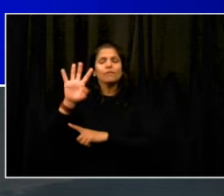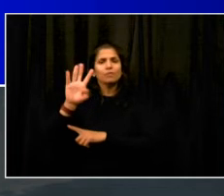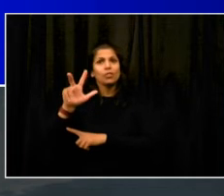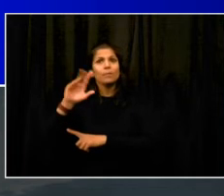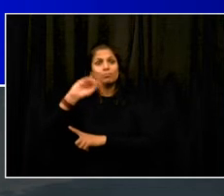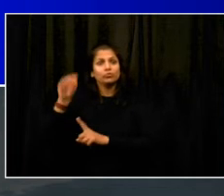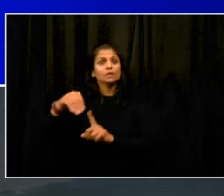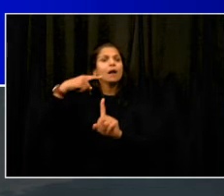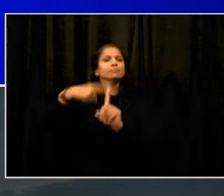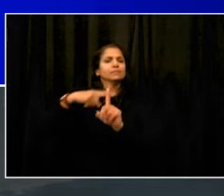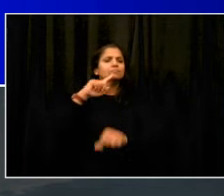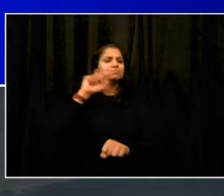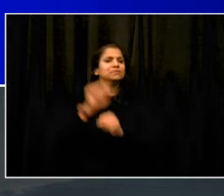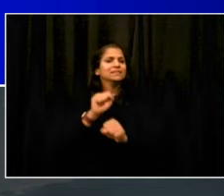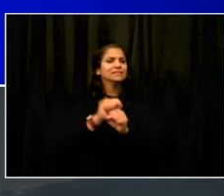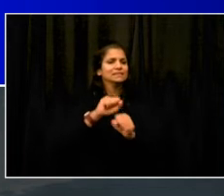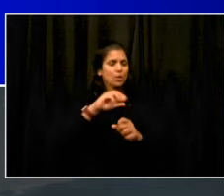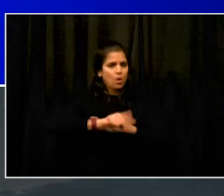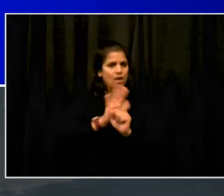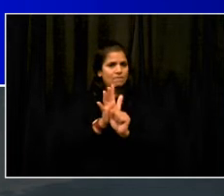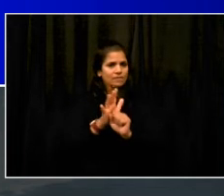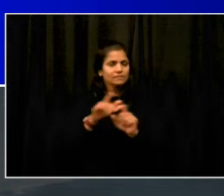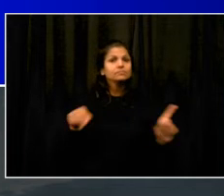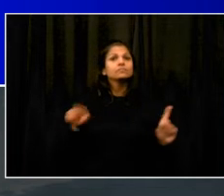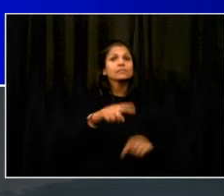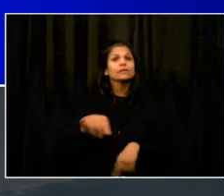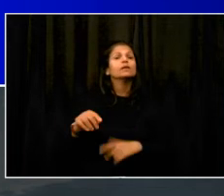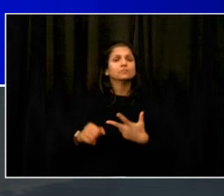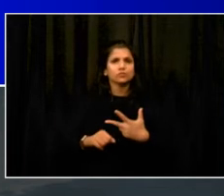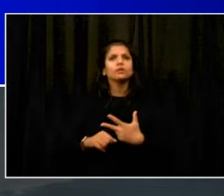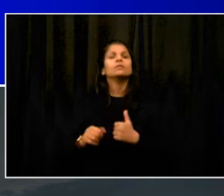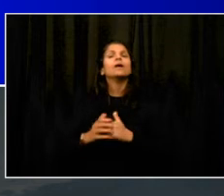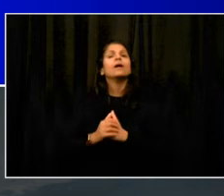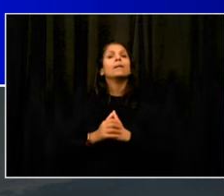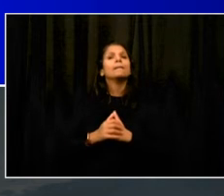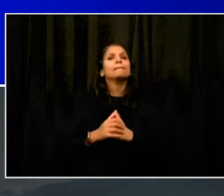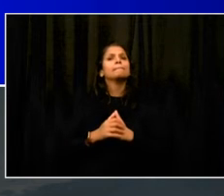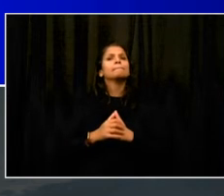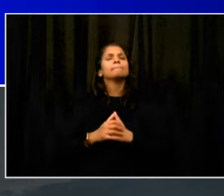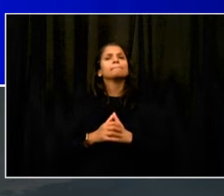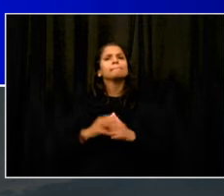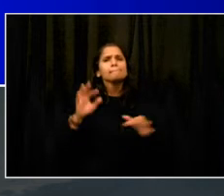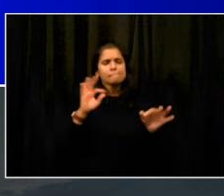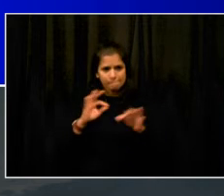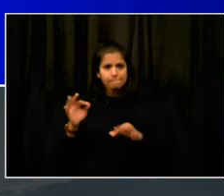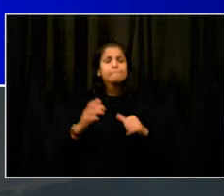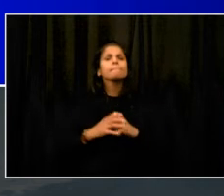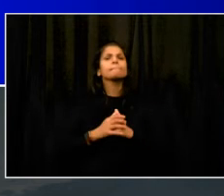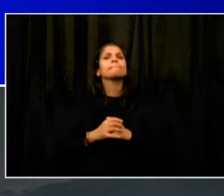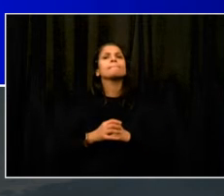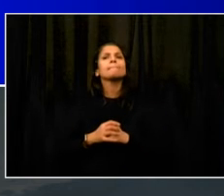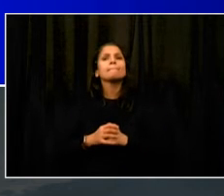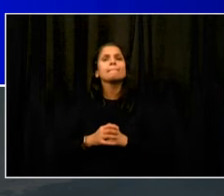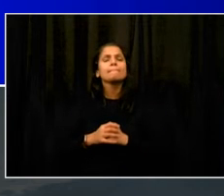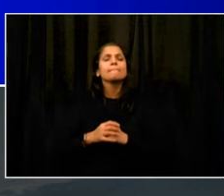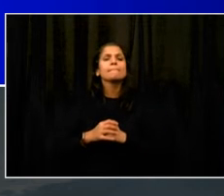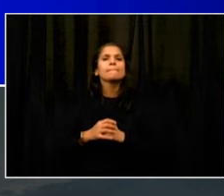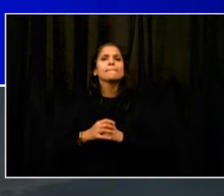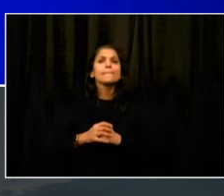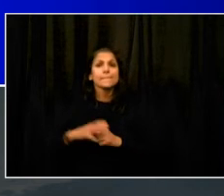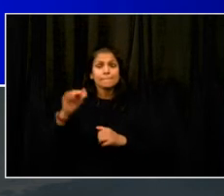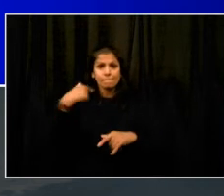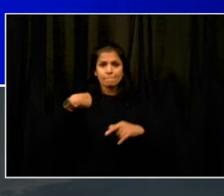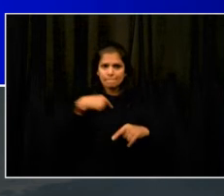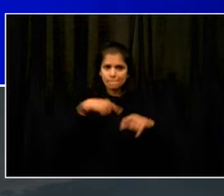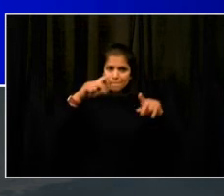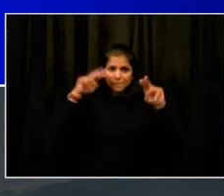an indicator we've been using for a long time. I'm going to say at the outset today, our healthcare team is looking at these indicators, looking at the way we